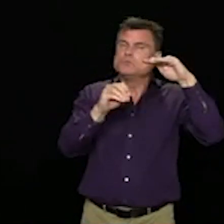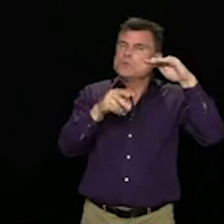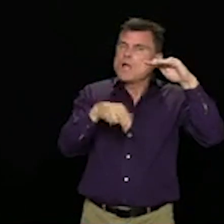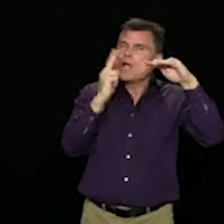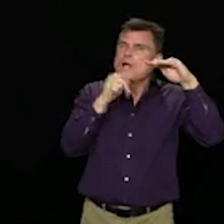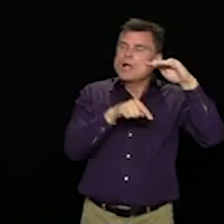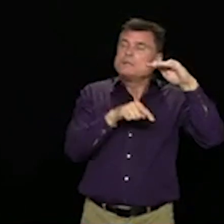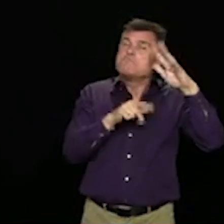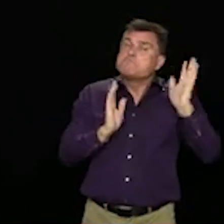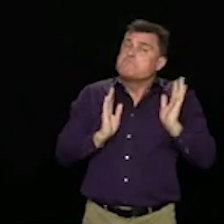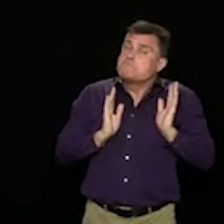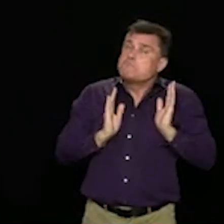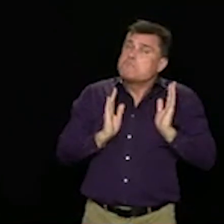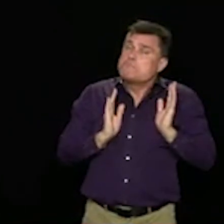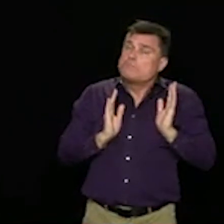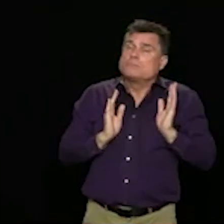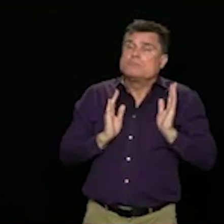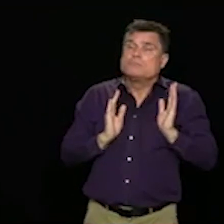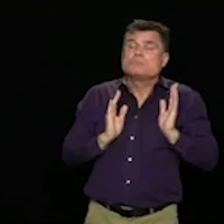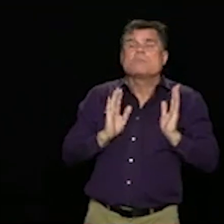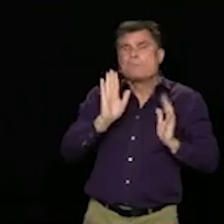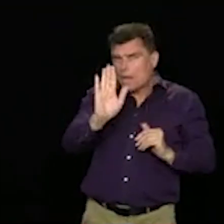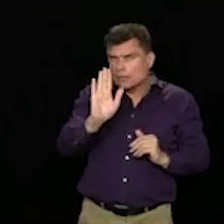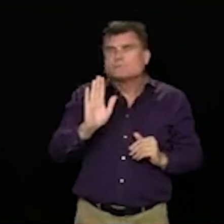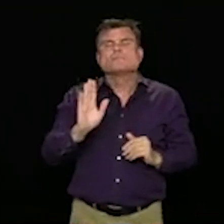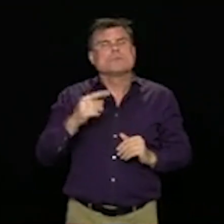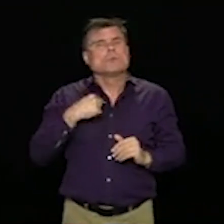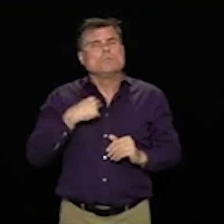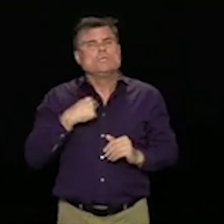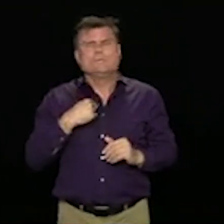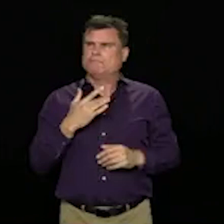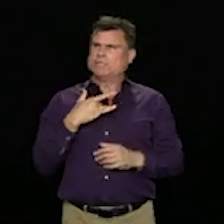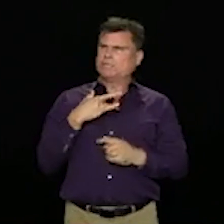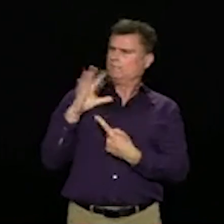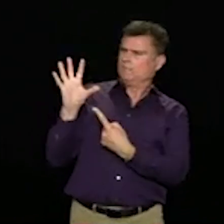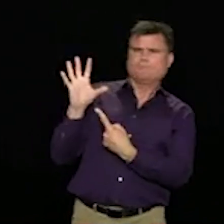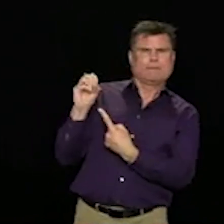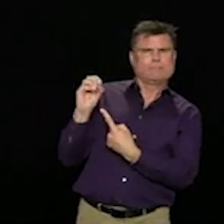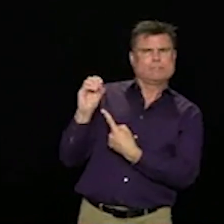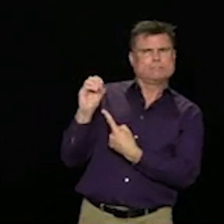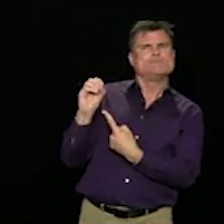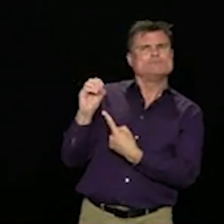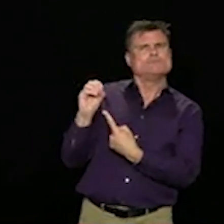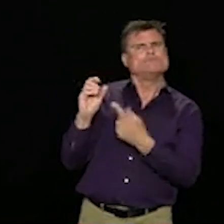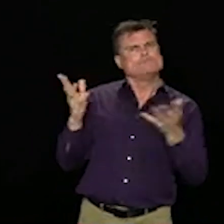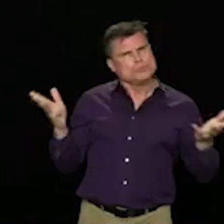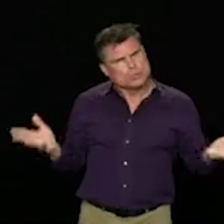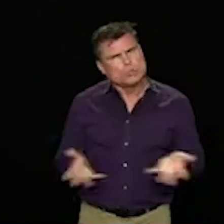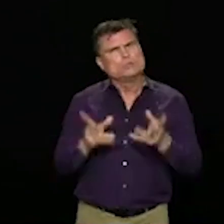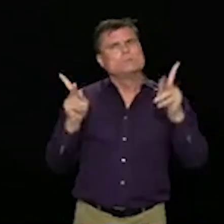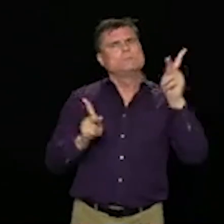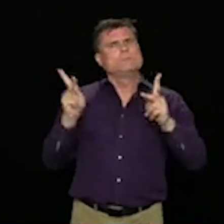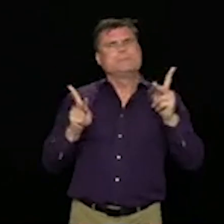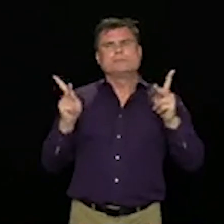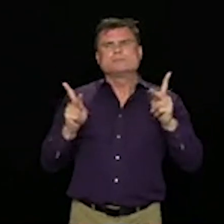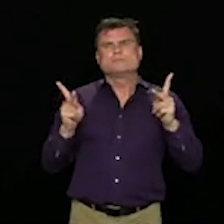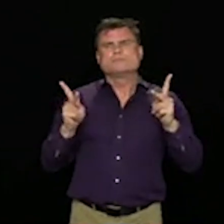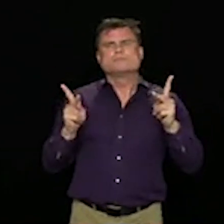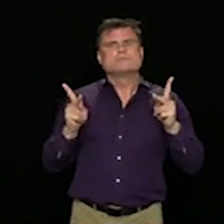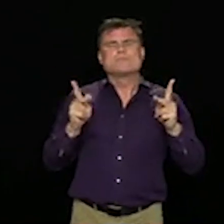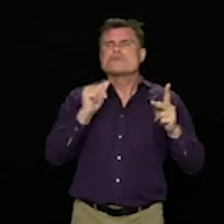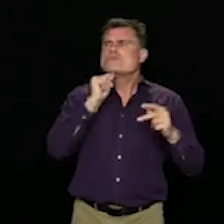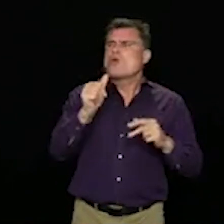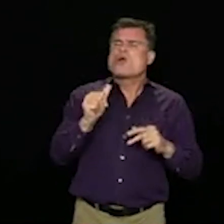of making sure we have some consistency in how we're doing things. And there's some good evidence that has recently come